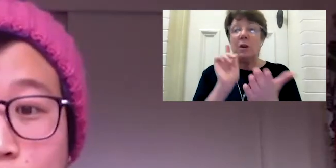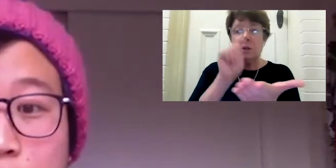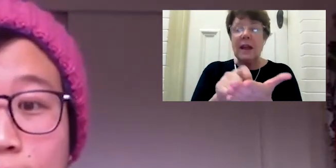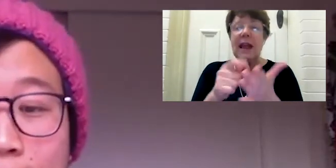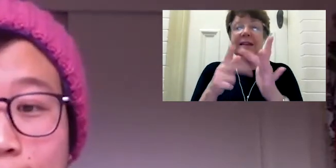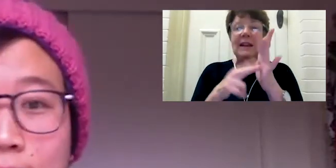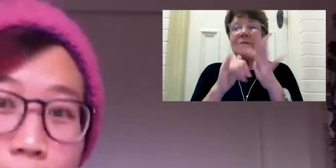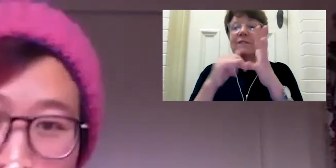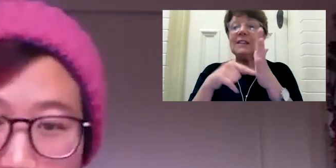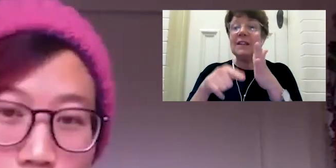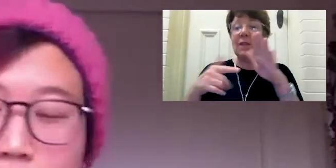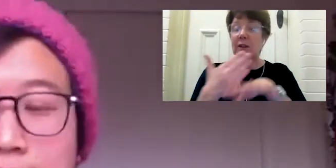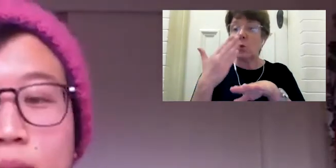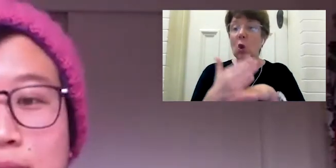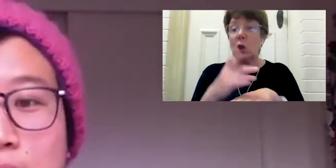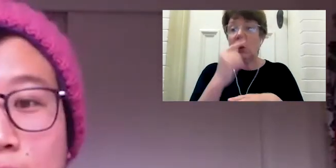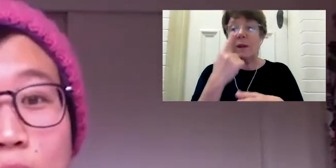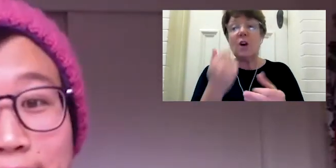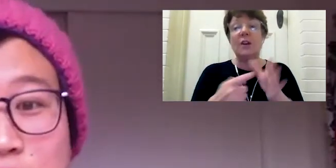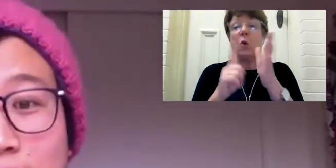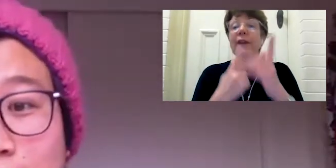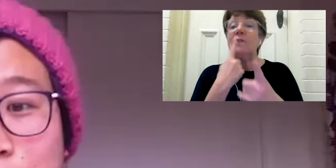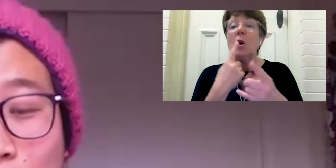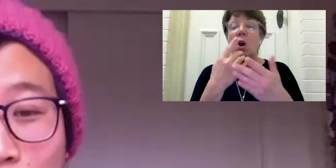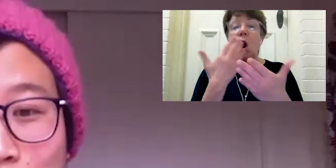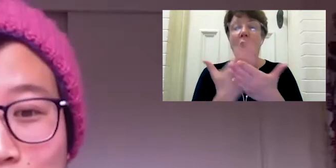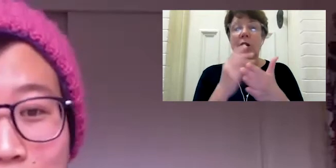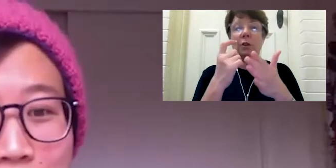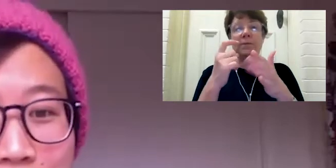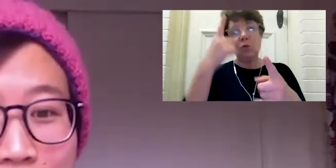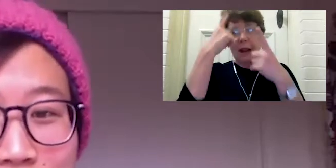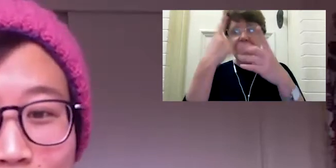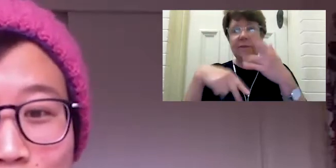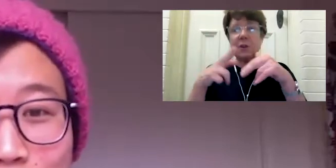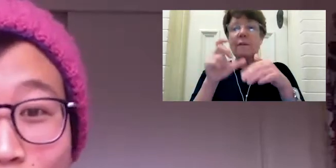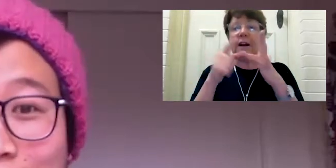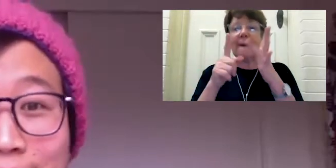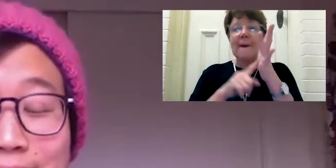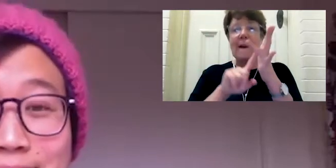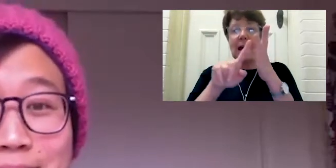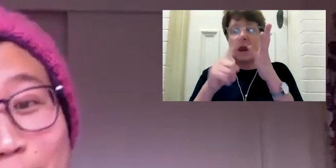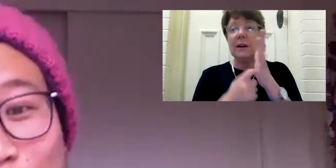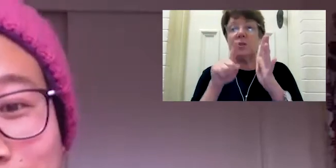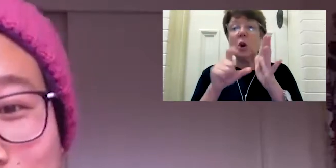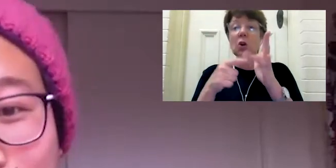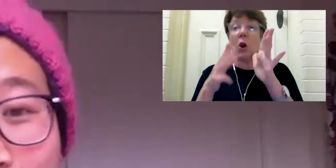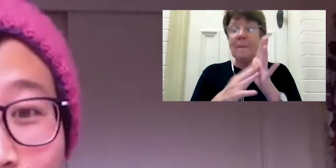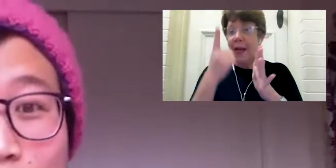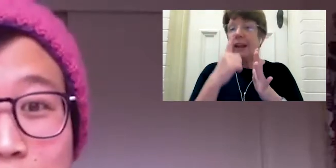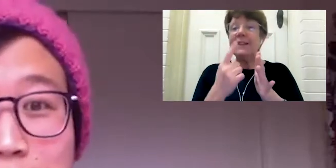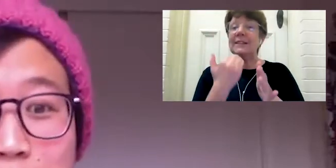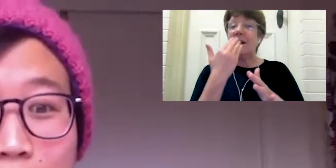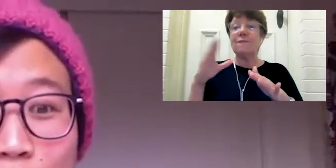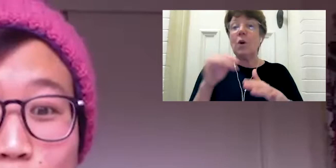work, which you can find all of that information on creativesofcolor.com. And okay, I think that's enough for me. If you have